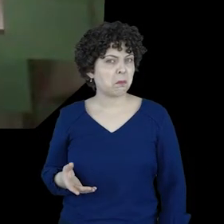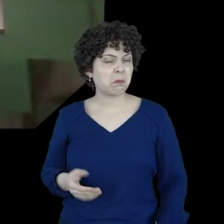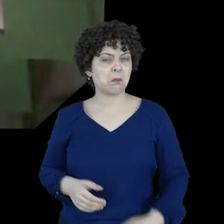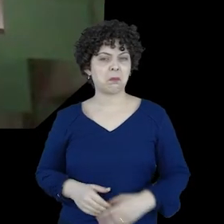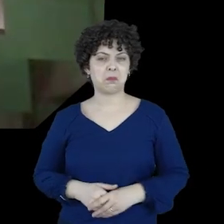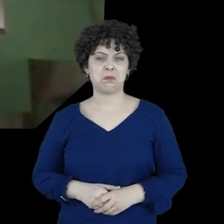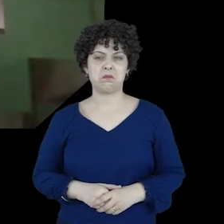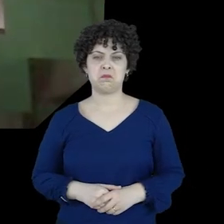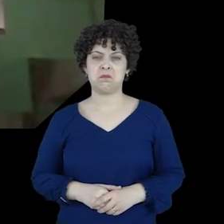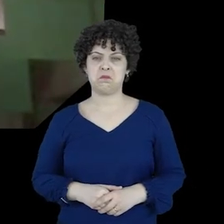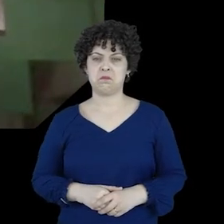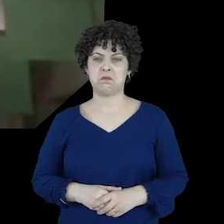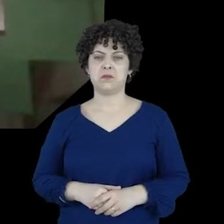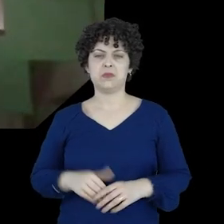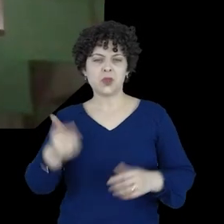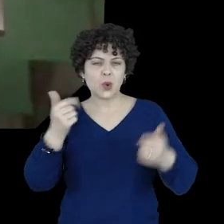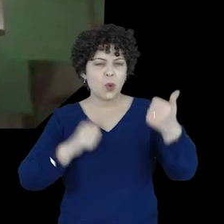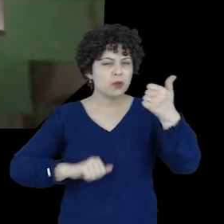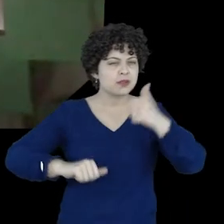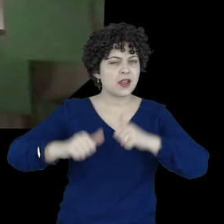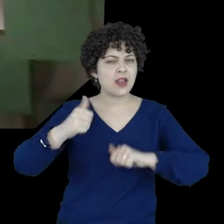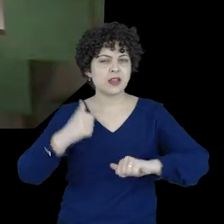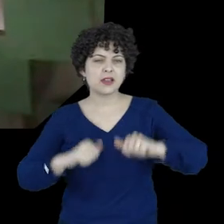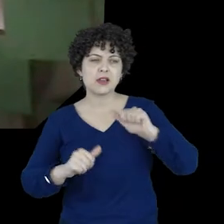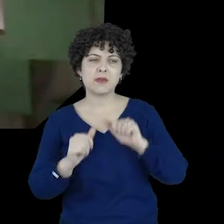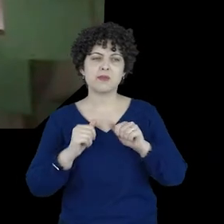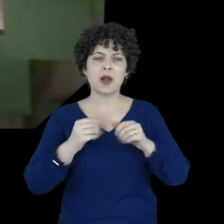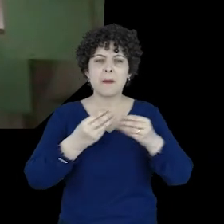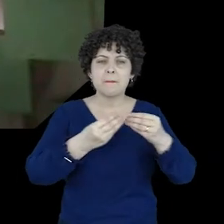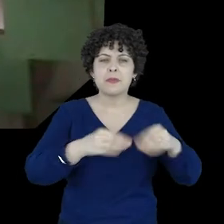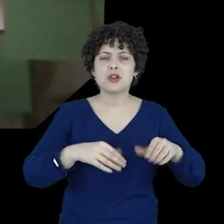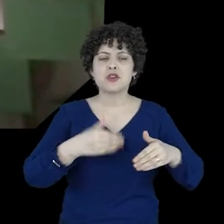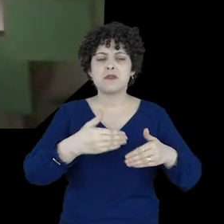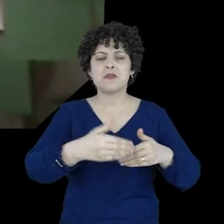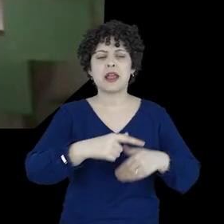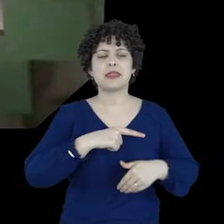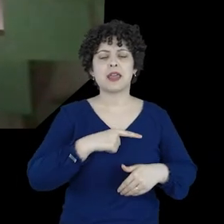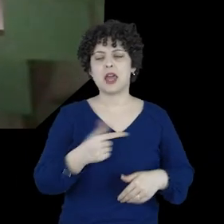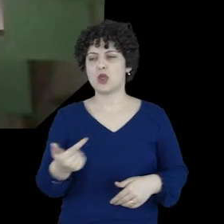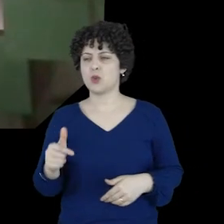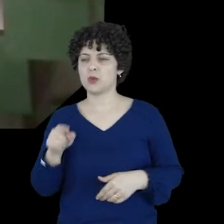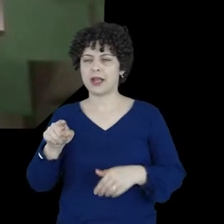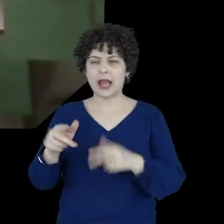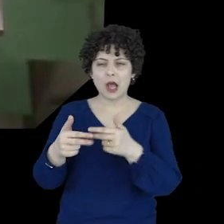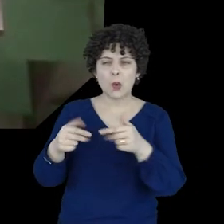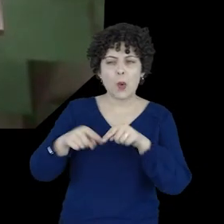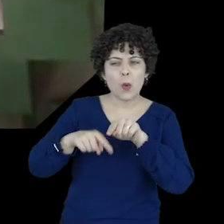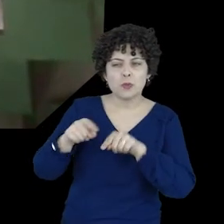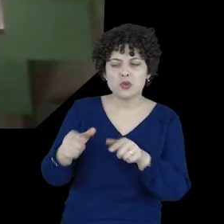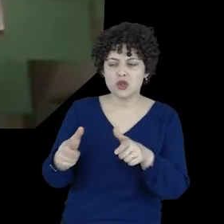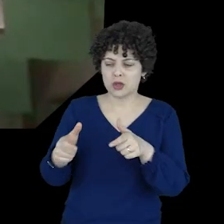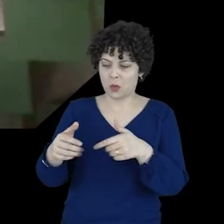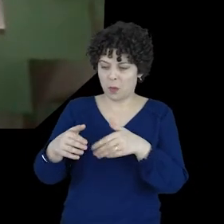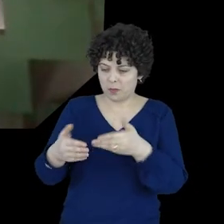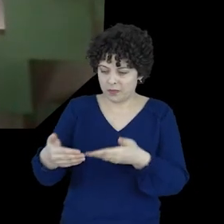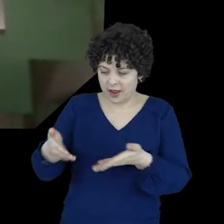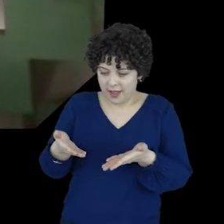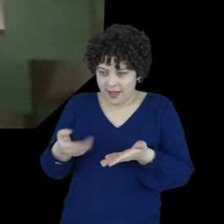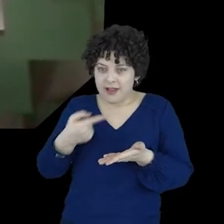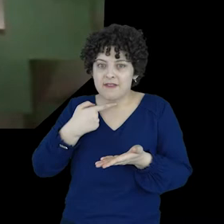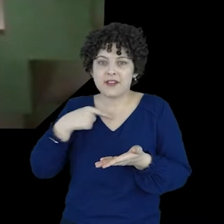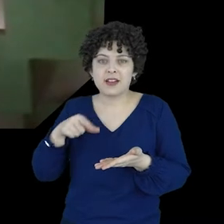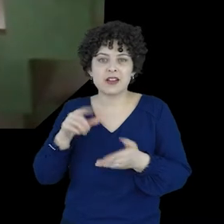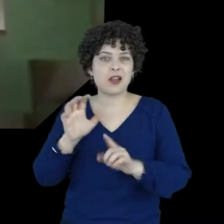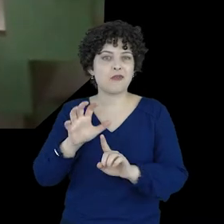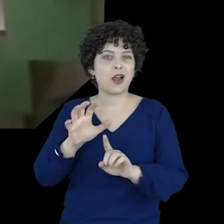doing? Can they analyze what the effect of having or not having that particular thing they are asking